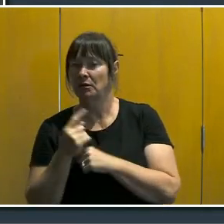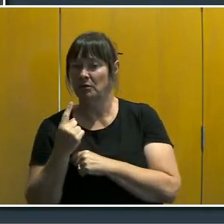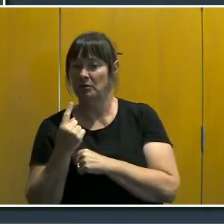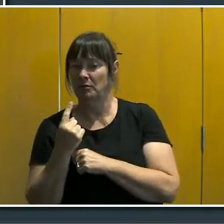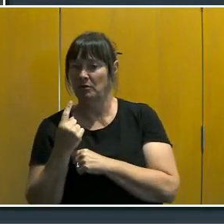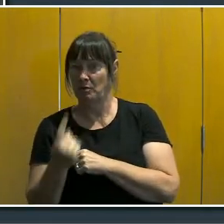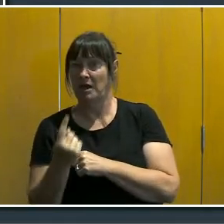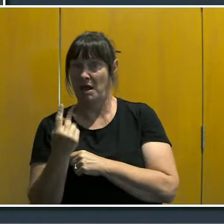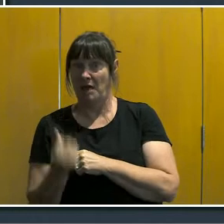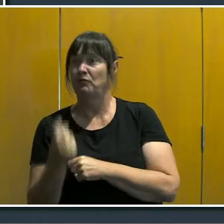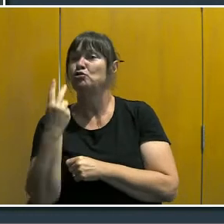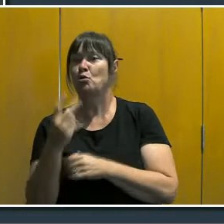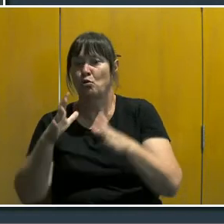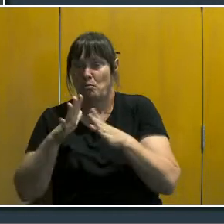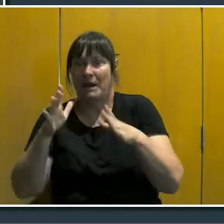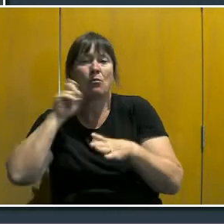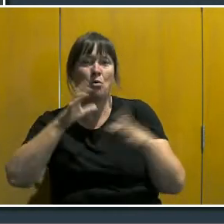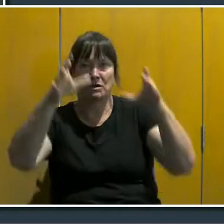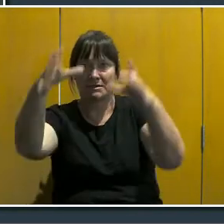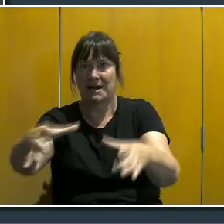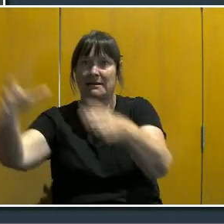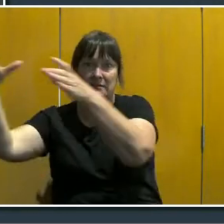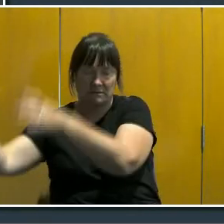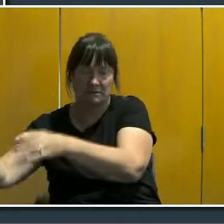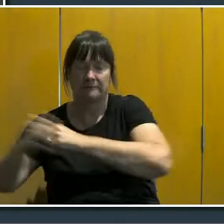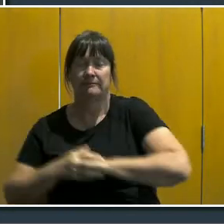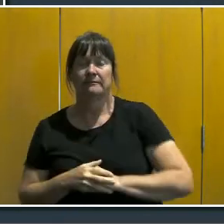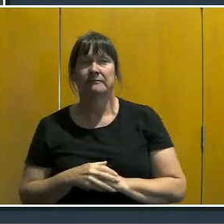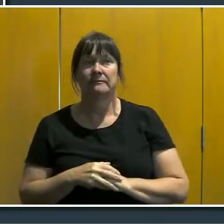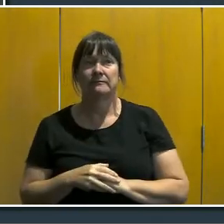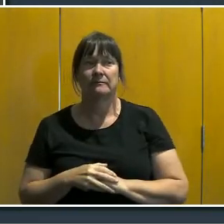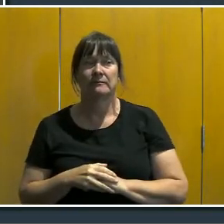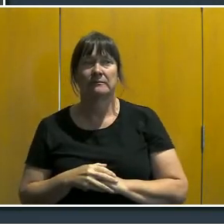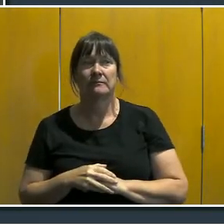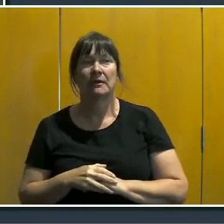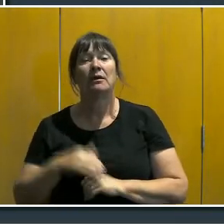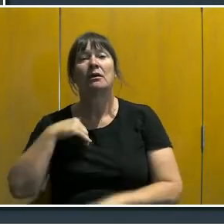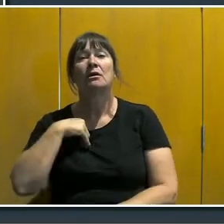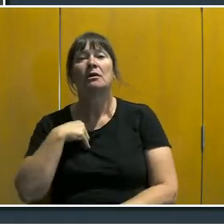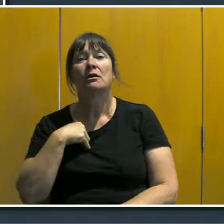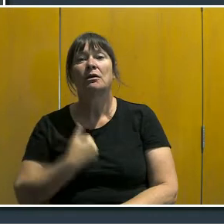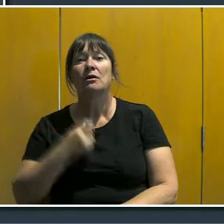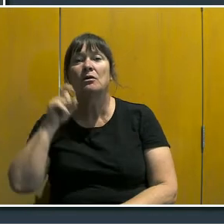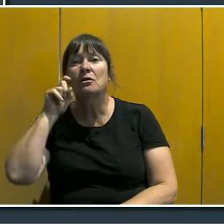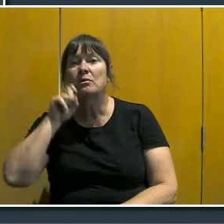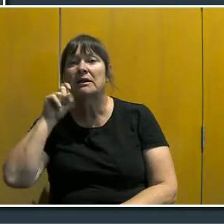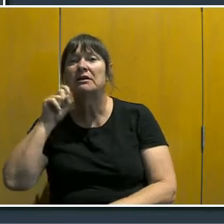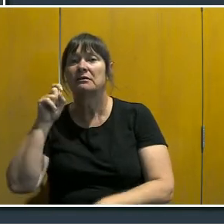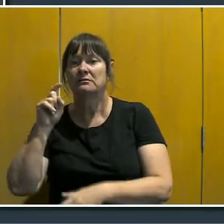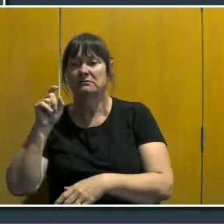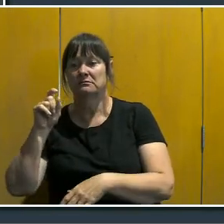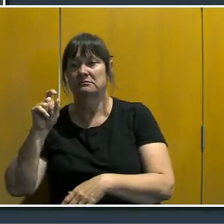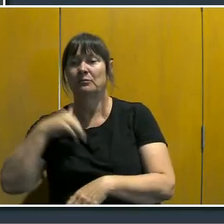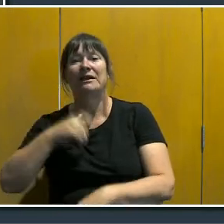25,000 litre water tanks. We have to have water filters, of course, because the water comes off the roof.